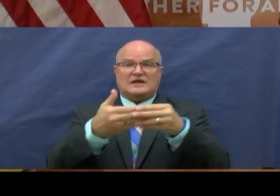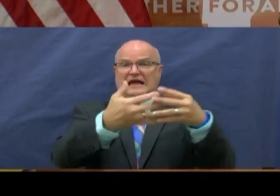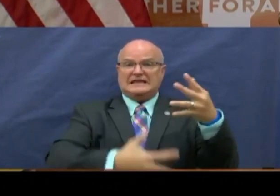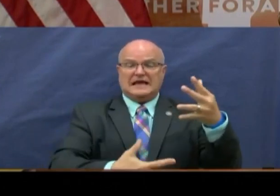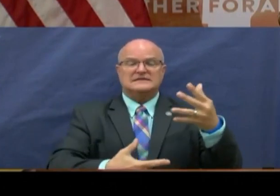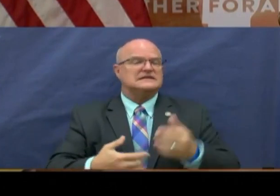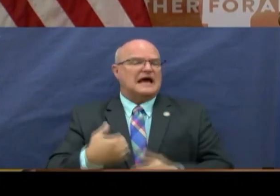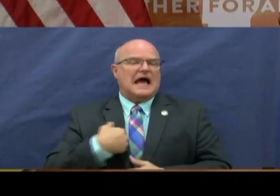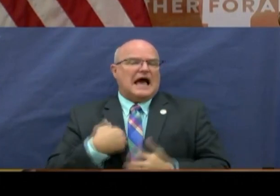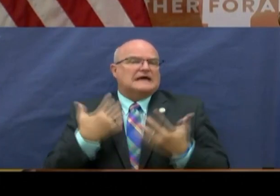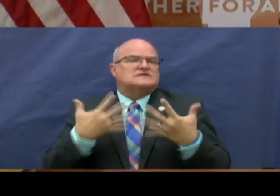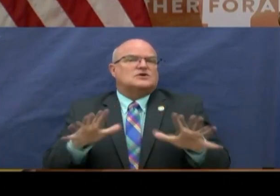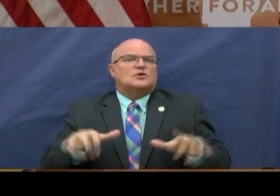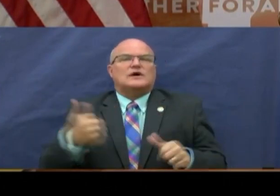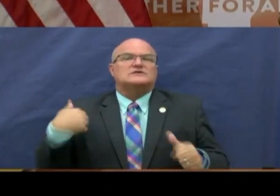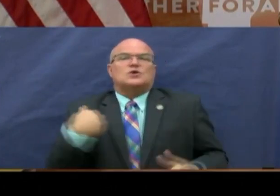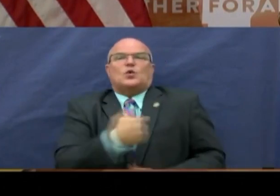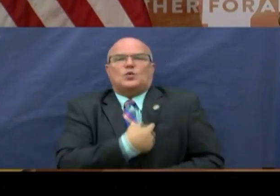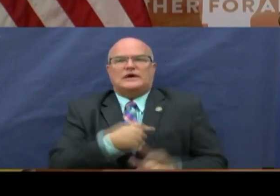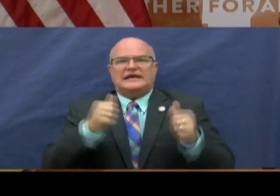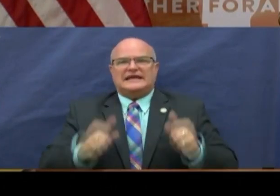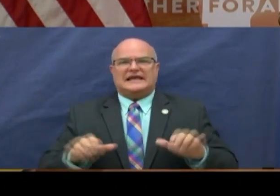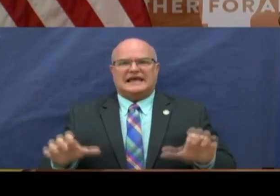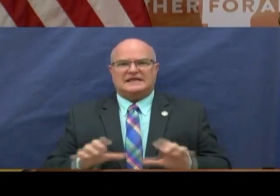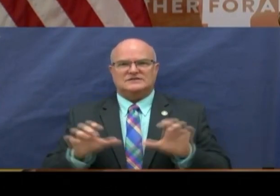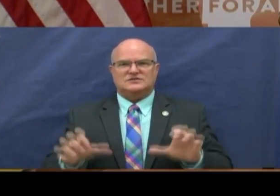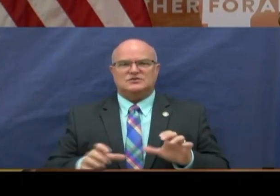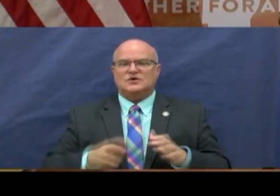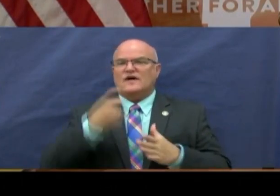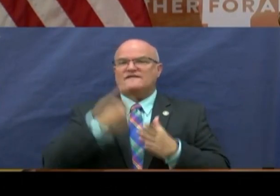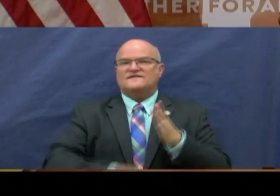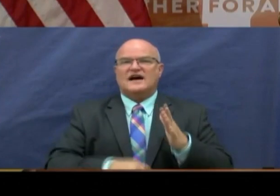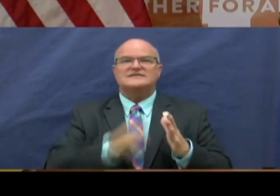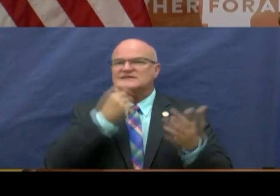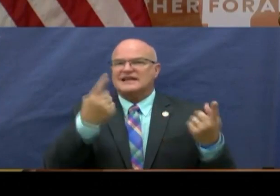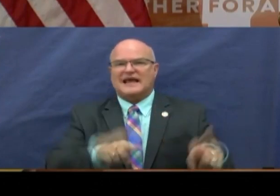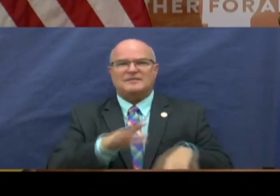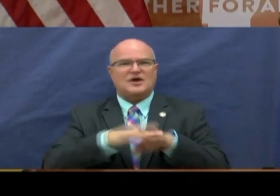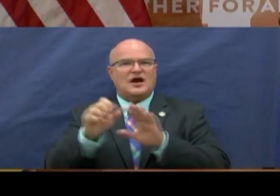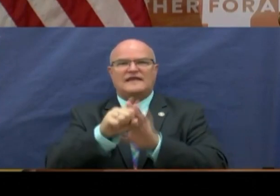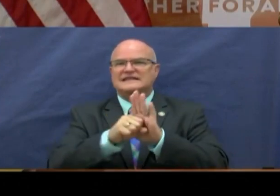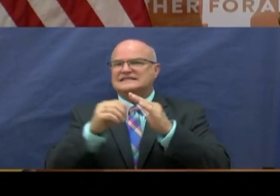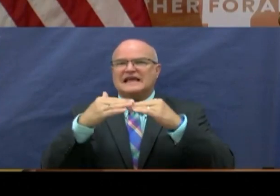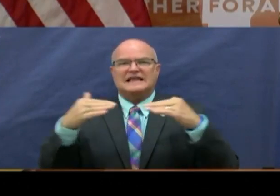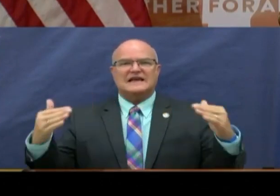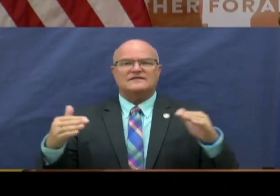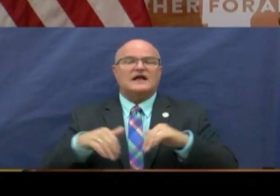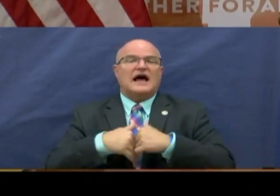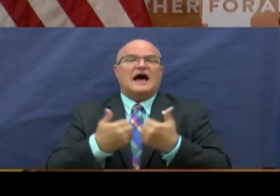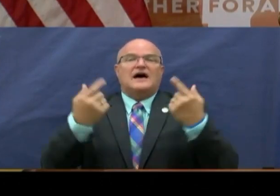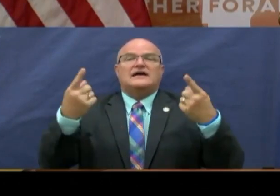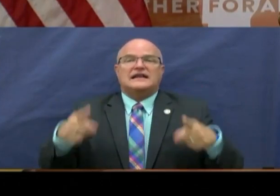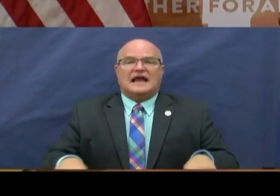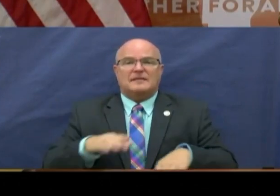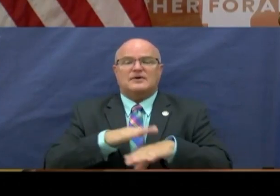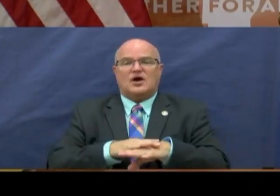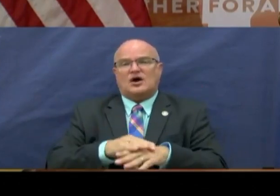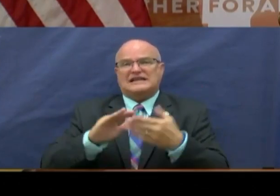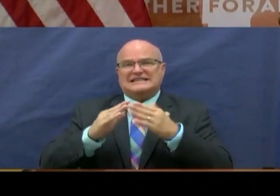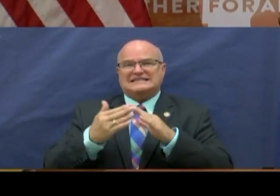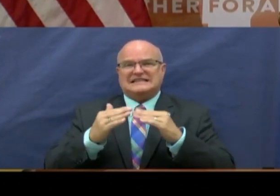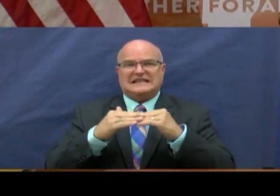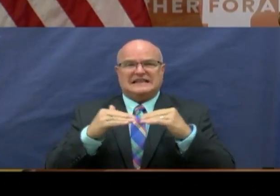I don't know what else we can do. Fines are not happening on the state level. How can it happen on a city